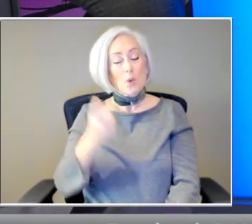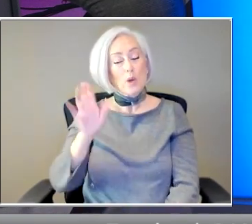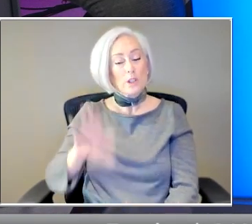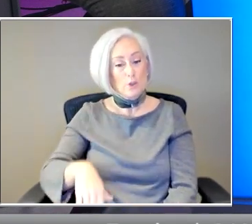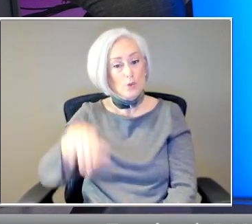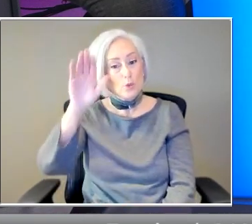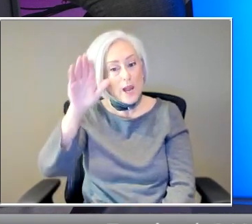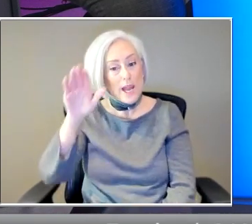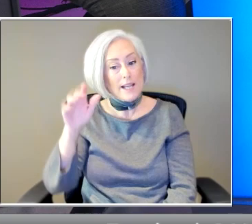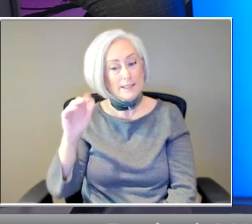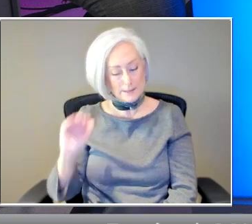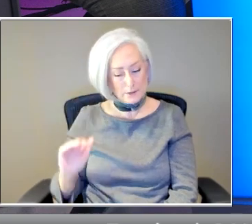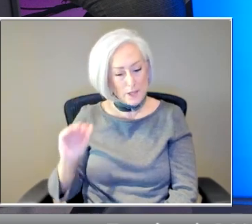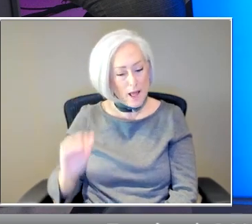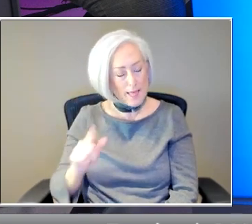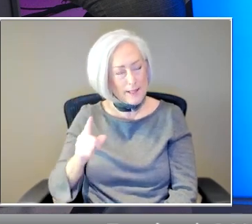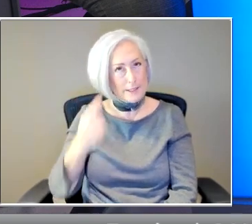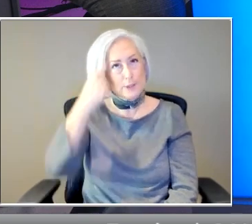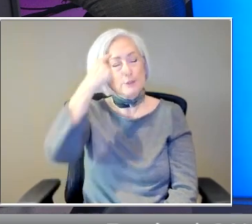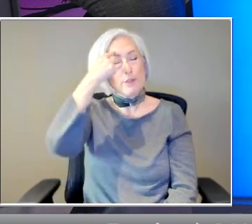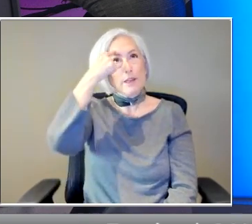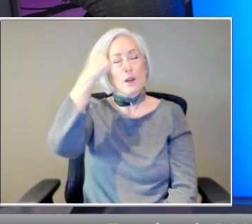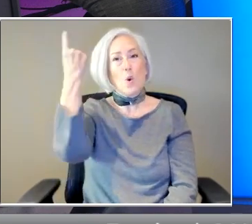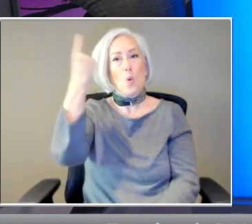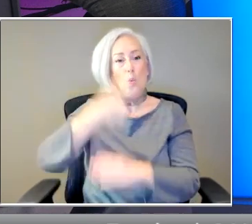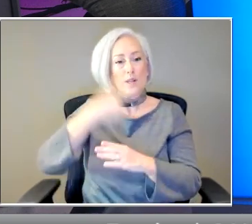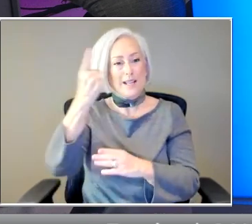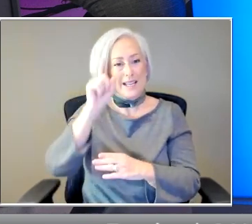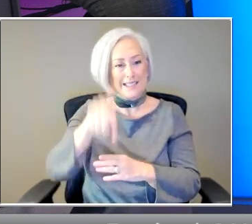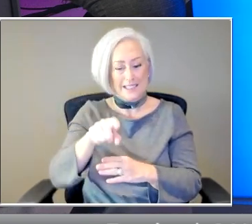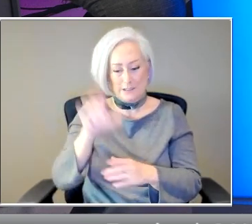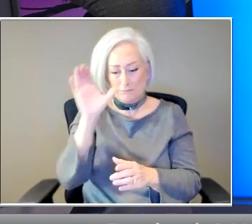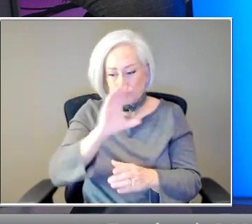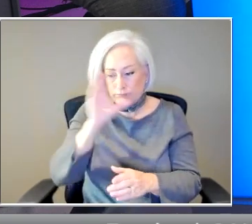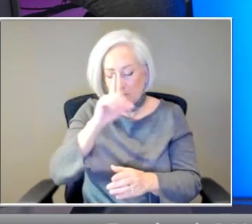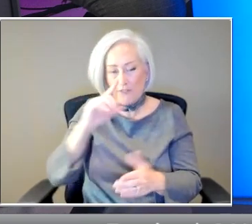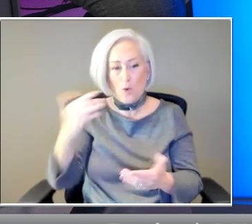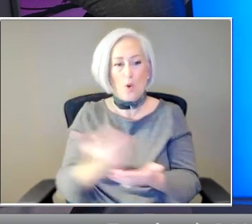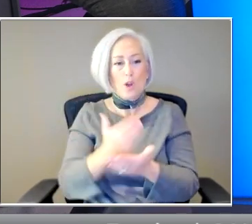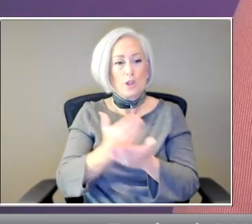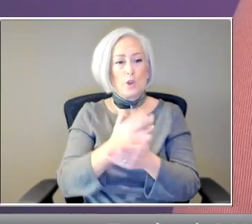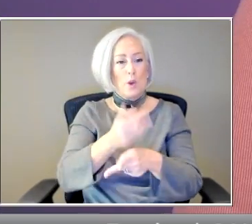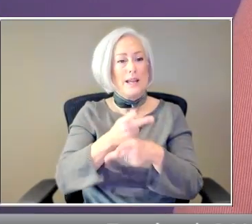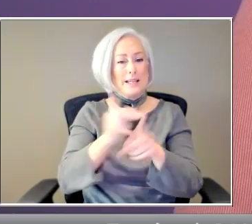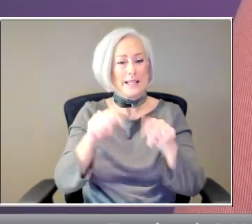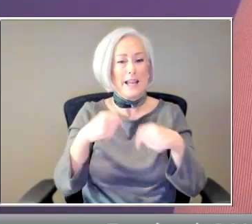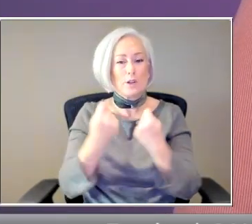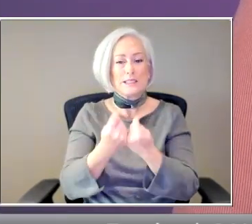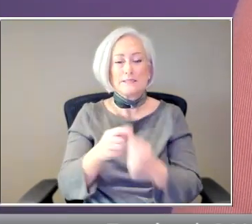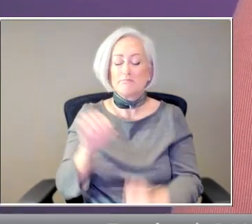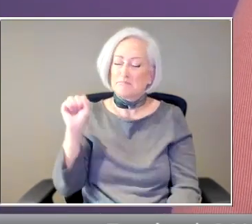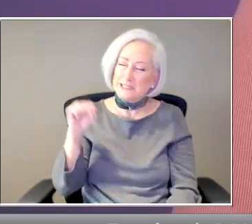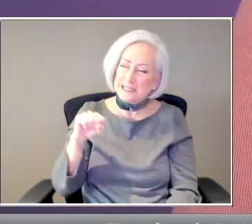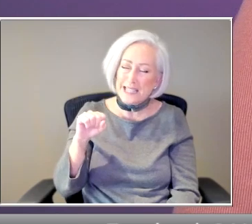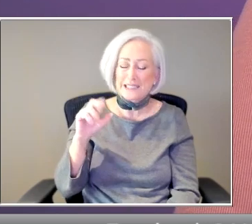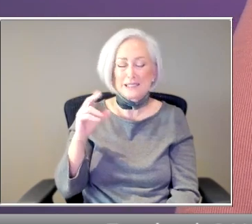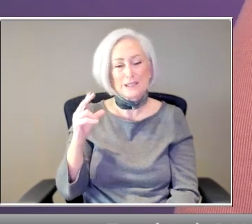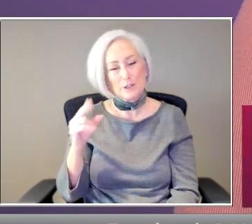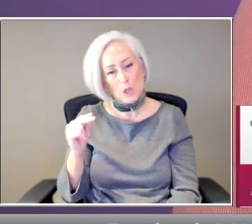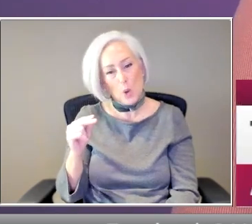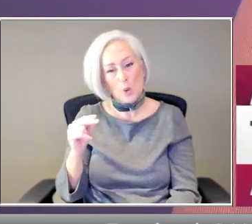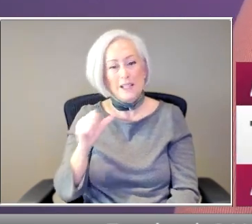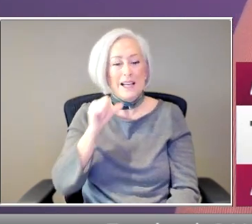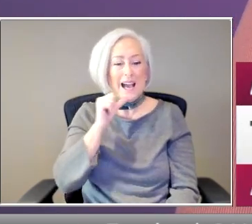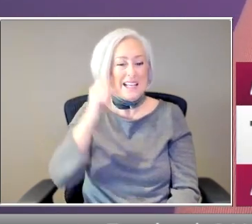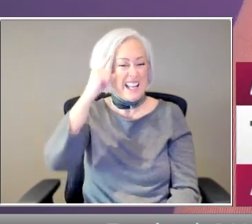that loom in your mind that one day she'd have to find an all-new care team? Yes and no. I really didn't think about it that